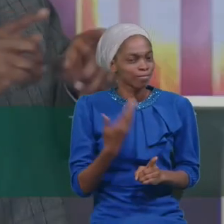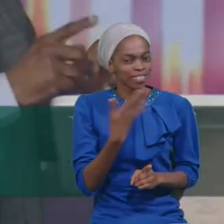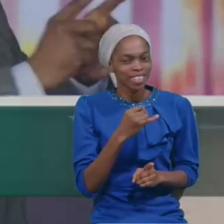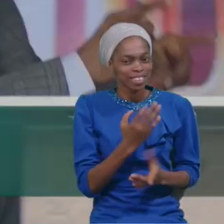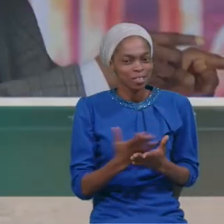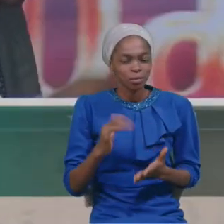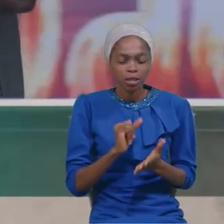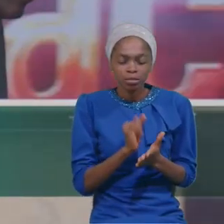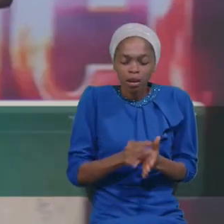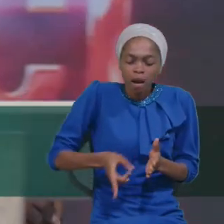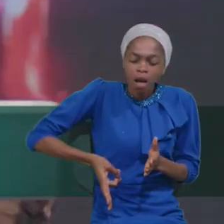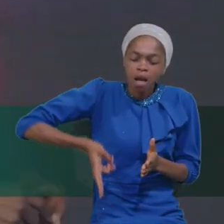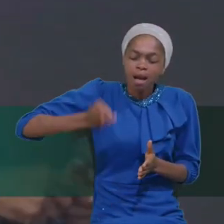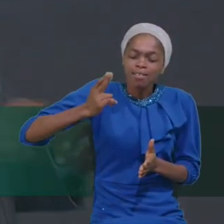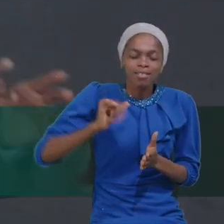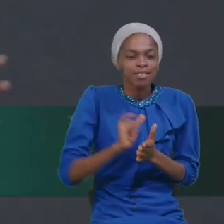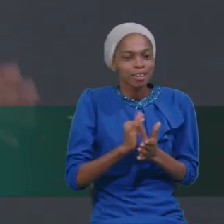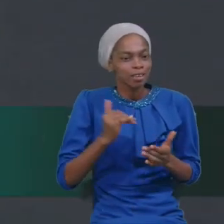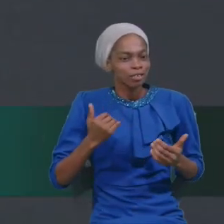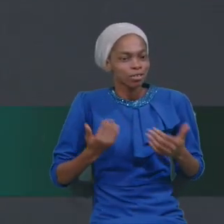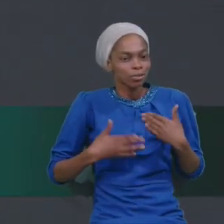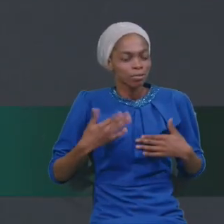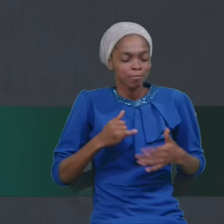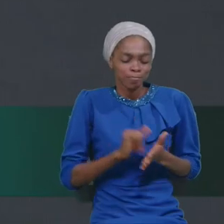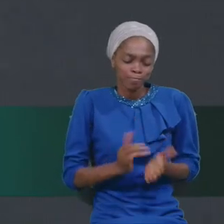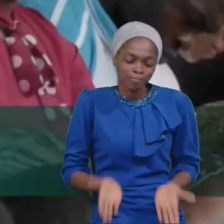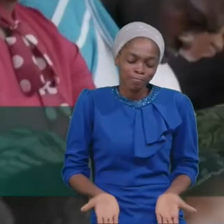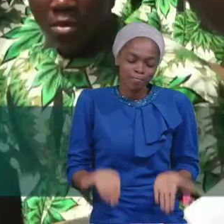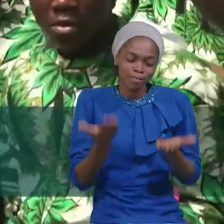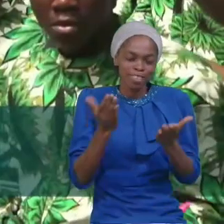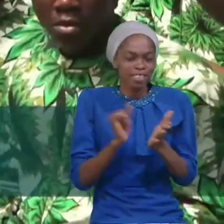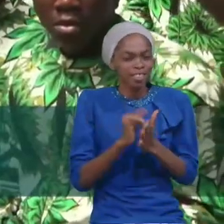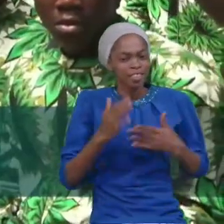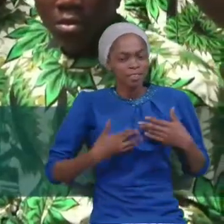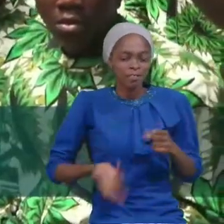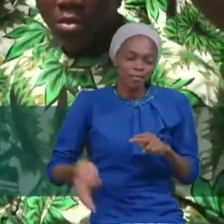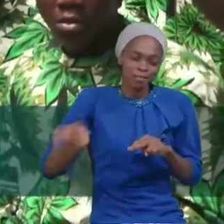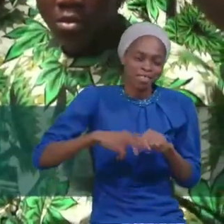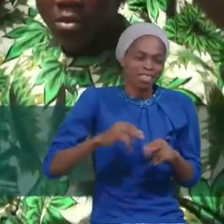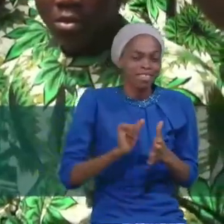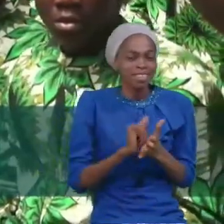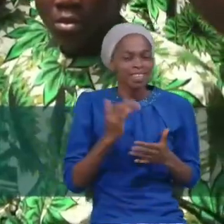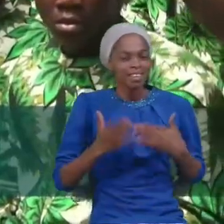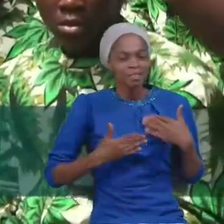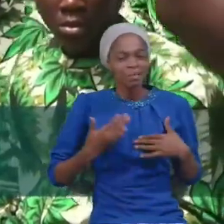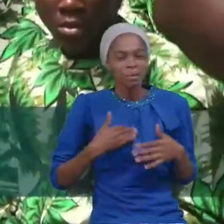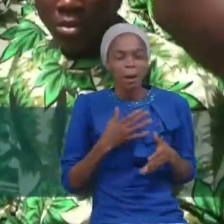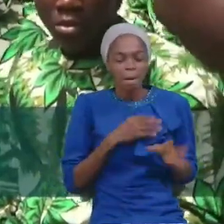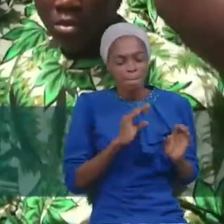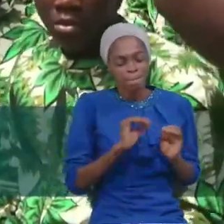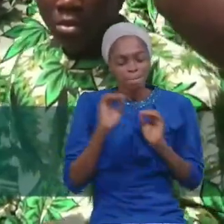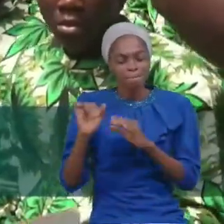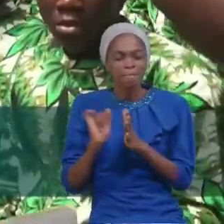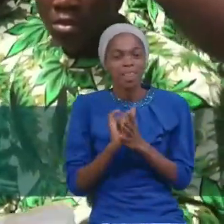joy, and places that joy right in your life. And anywhere you go and everywhere you go, you